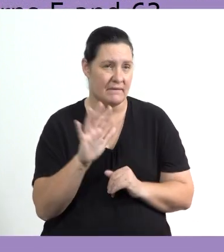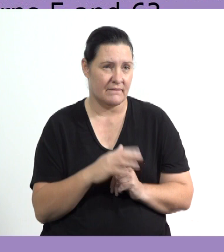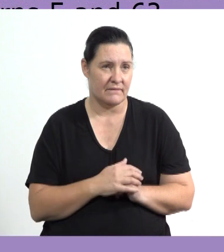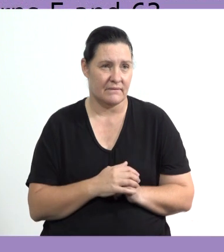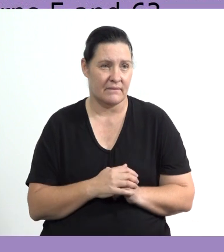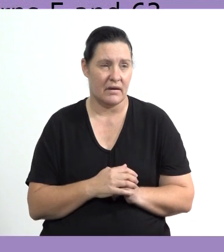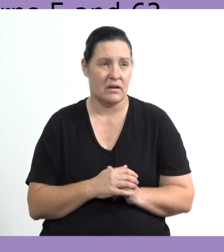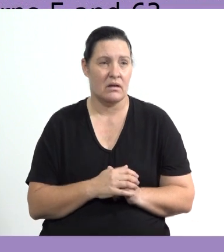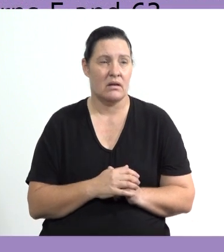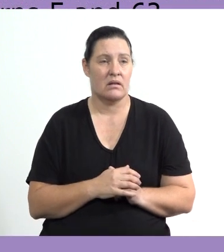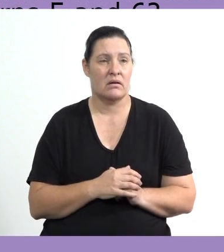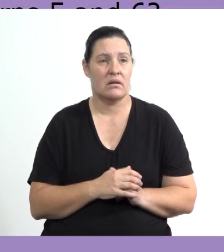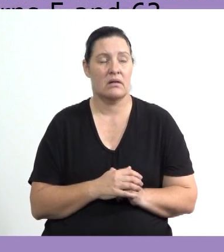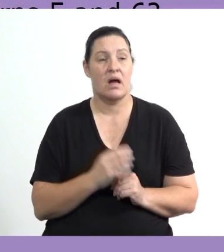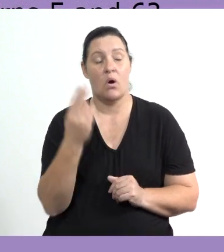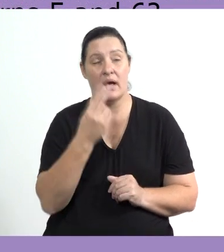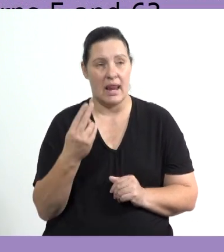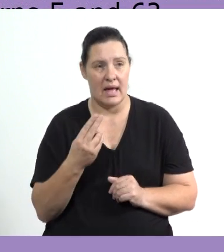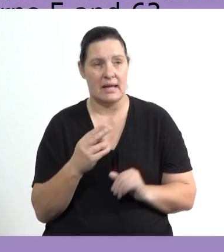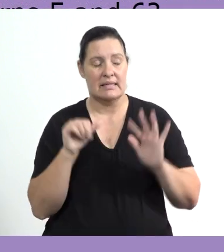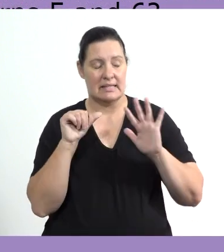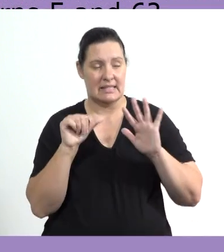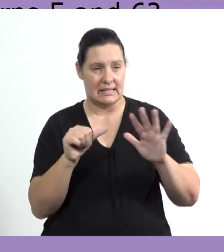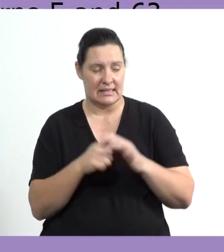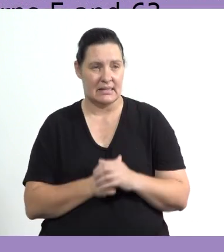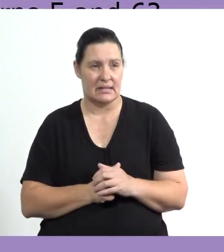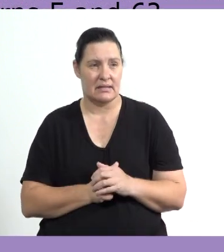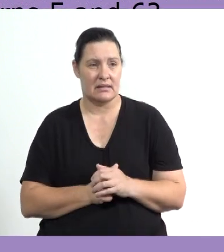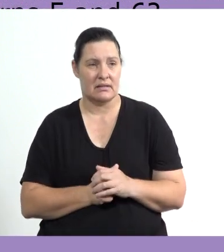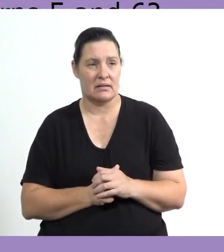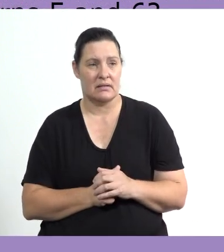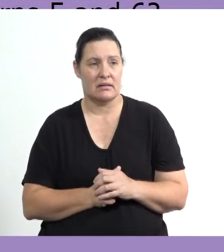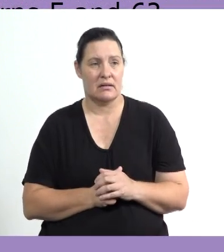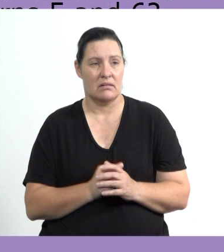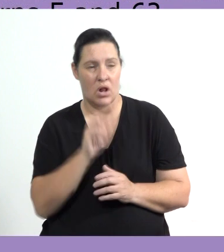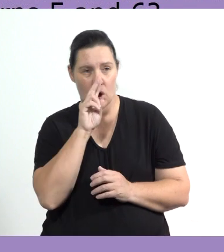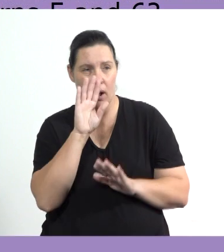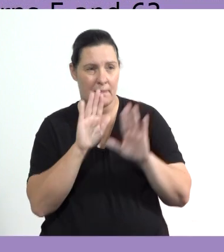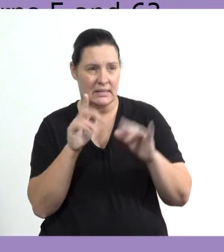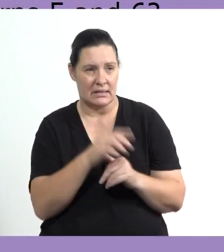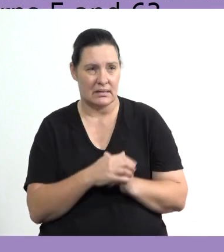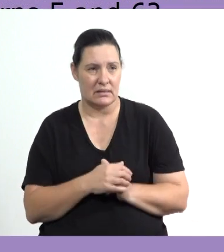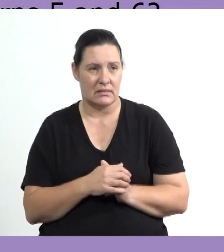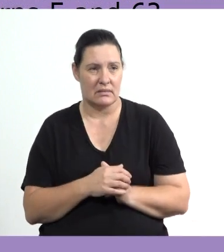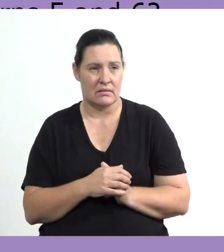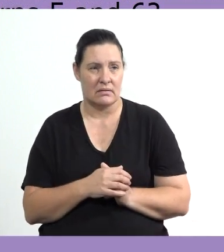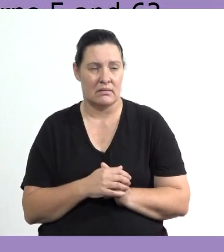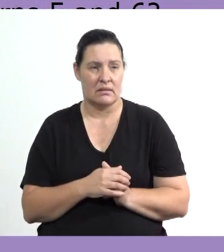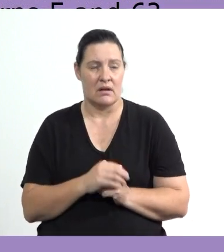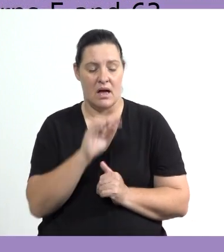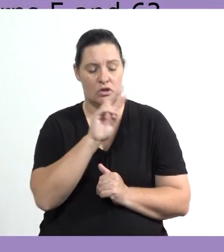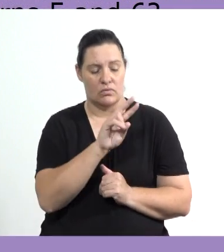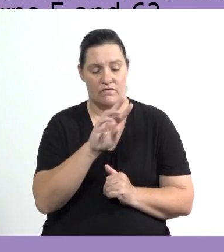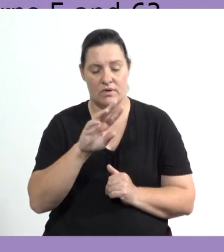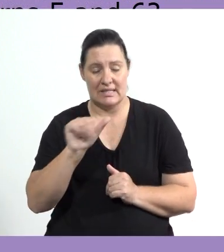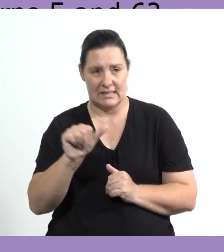5. So we are going to need to color in 6 of them. So looking at that pattern there, that's 2,